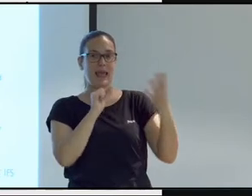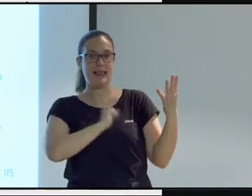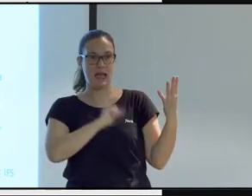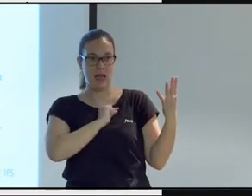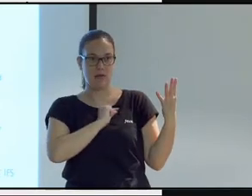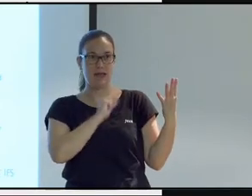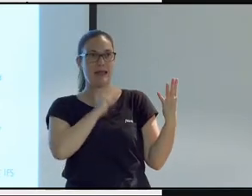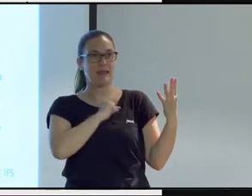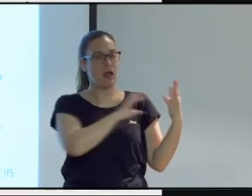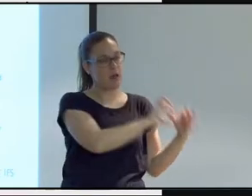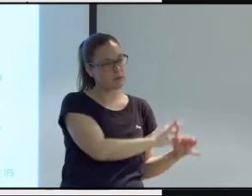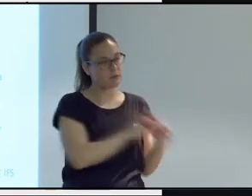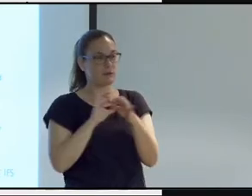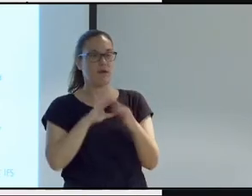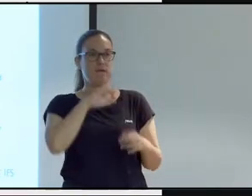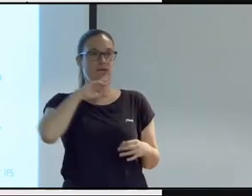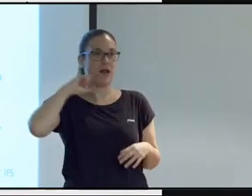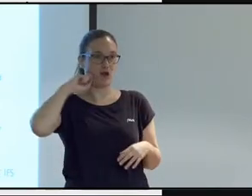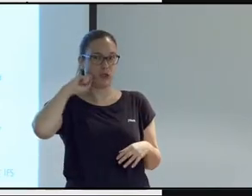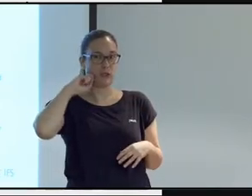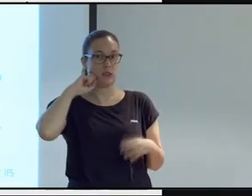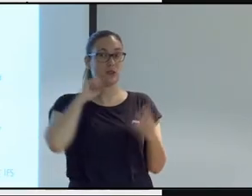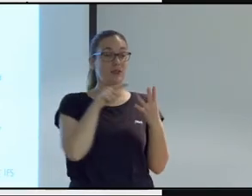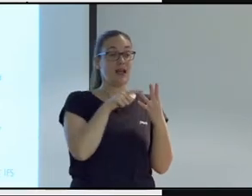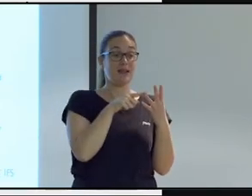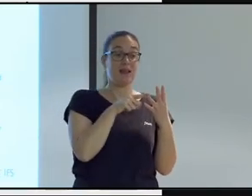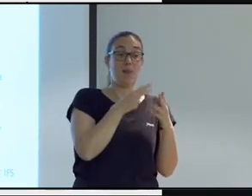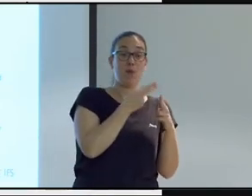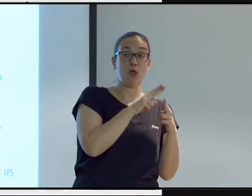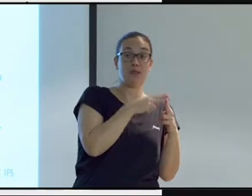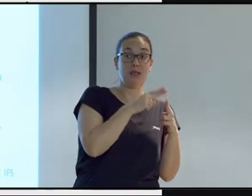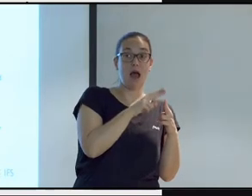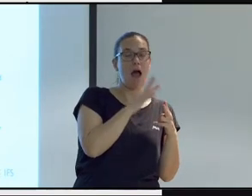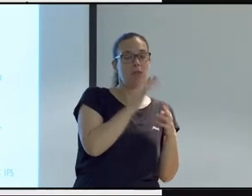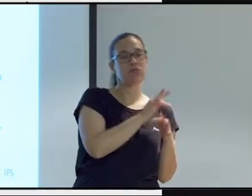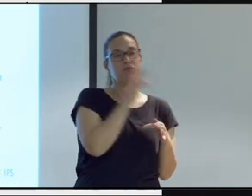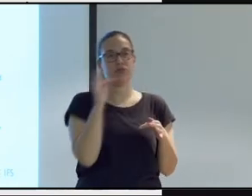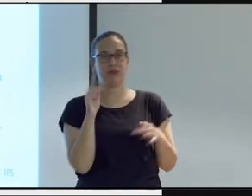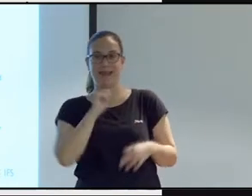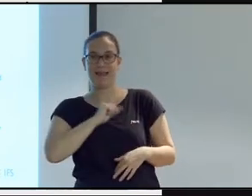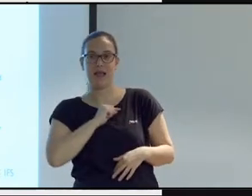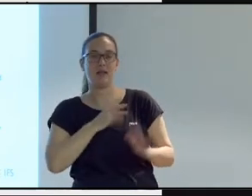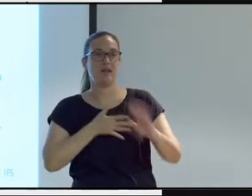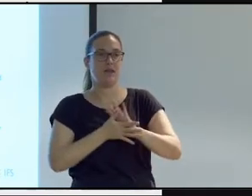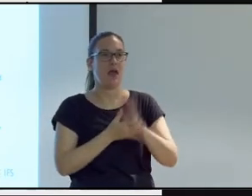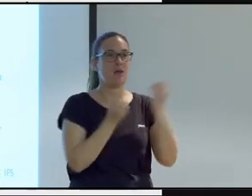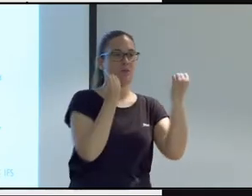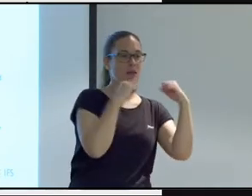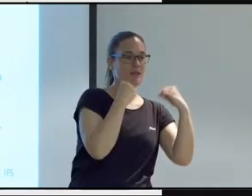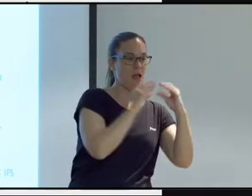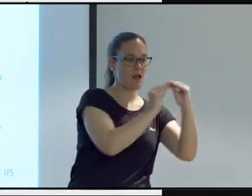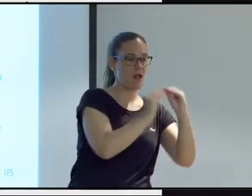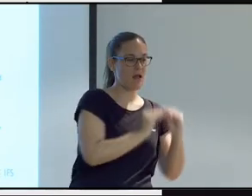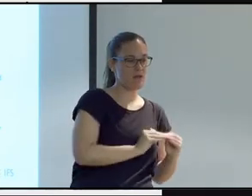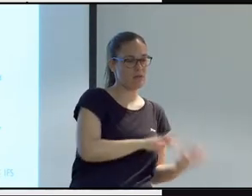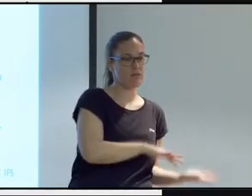ethical dimension. It's a dimension that has to do with values. So we're going from politics to ethics. In other words, from